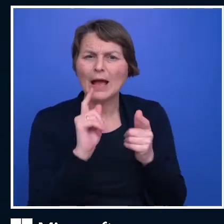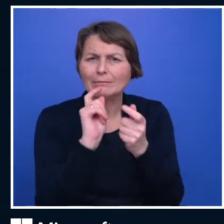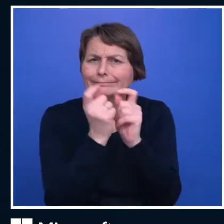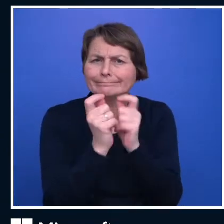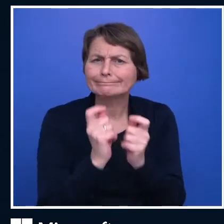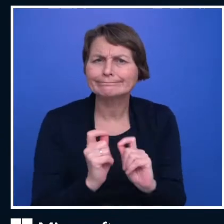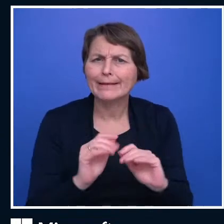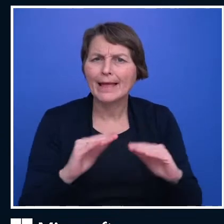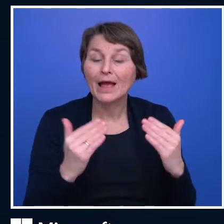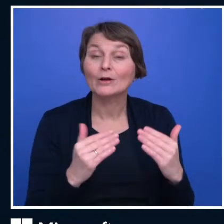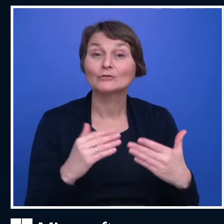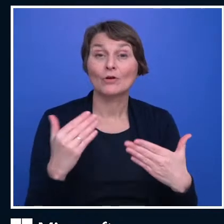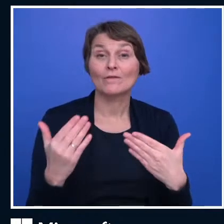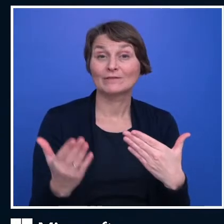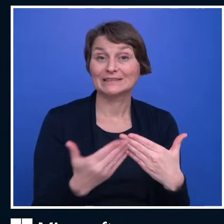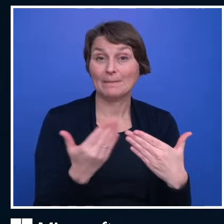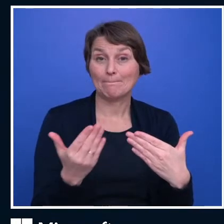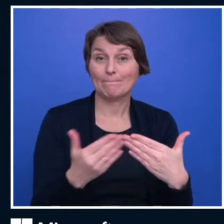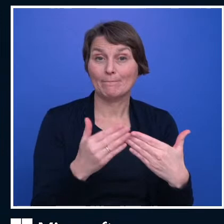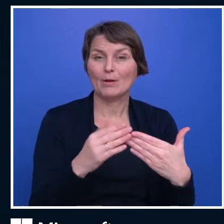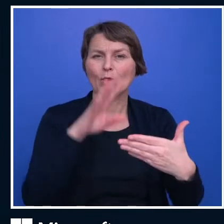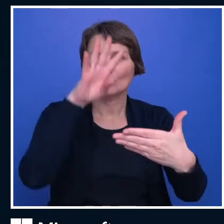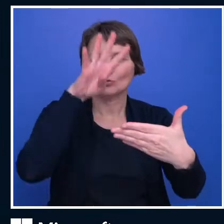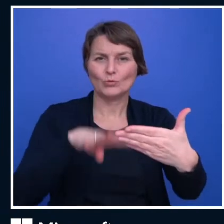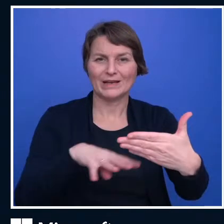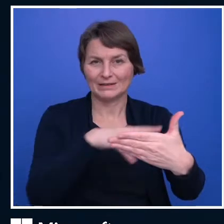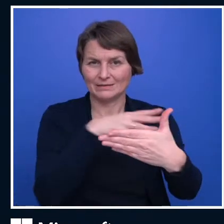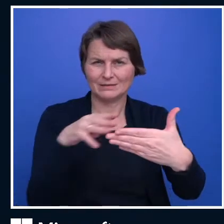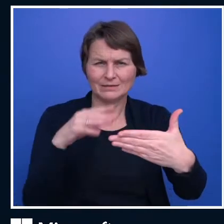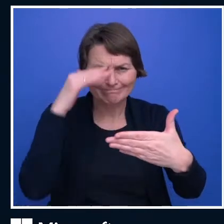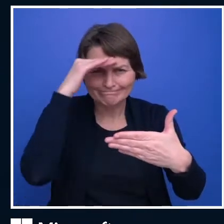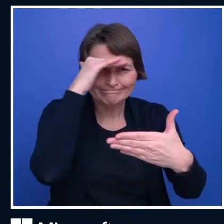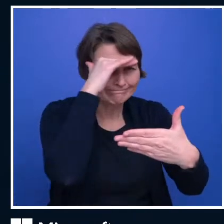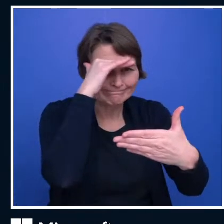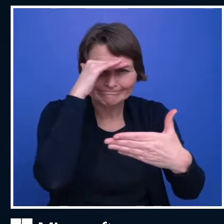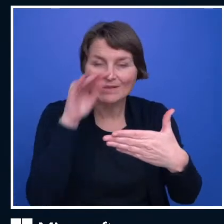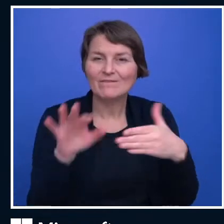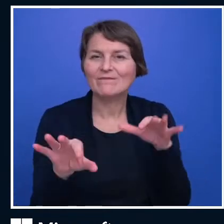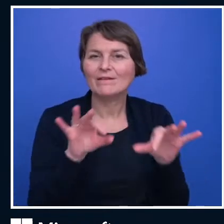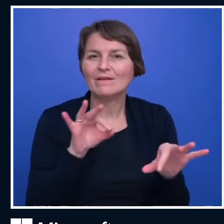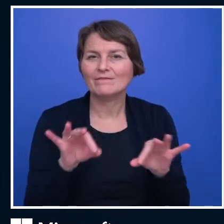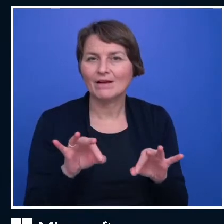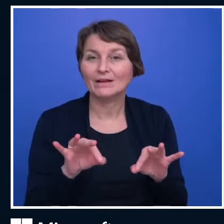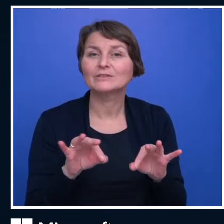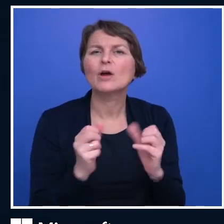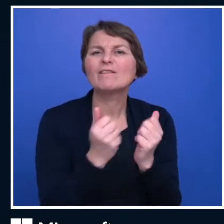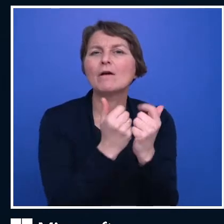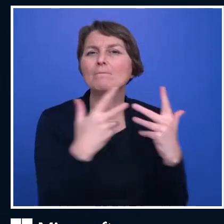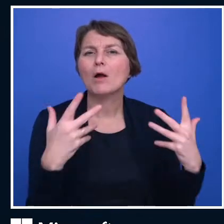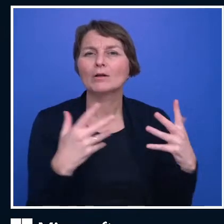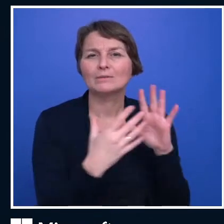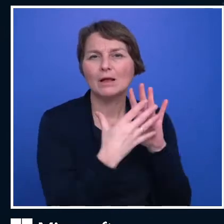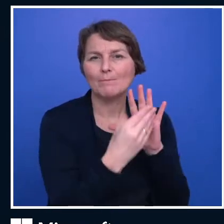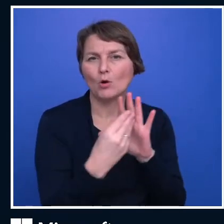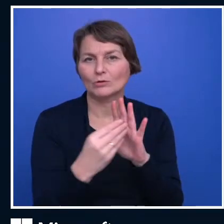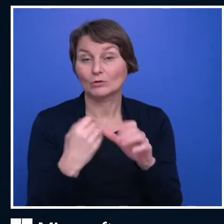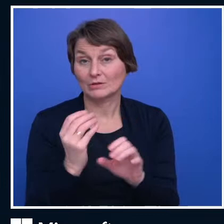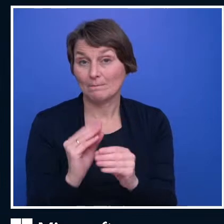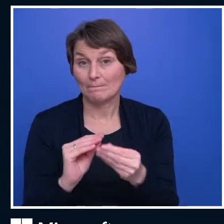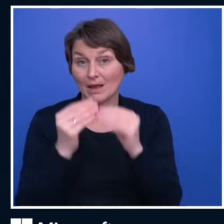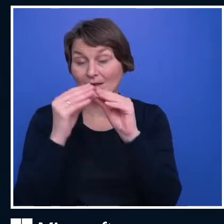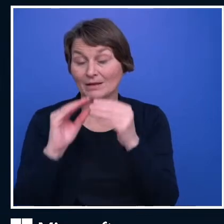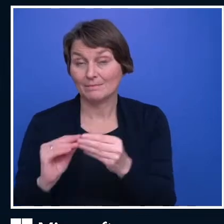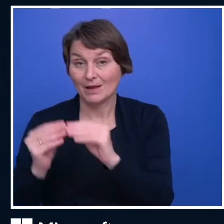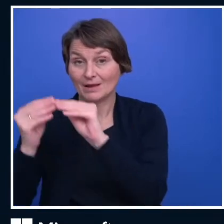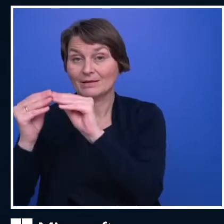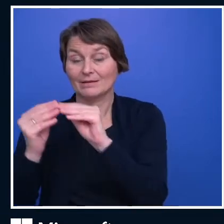also there in the slides. I'll make multiple models with it, and I'll go, and there's just some simple